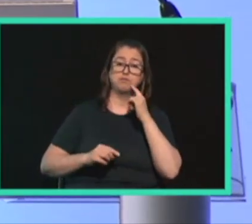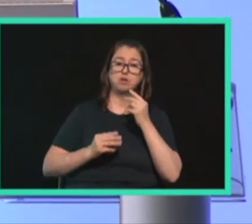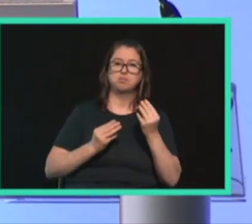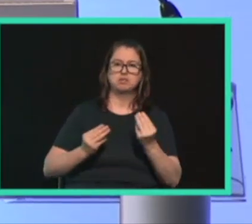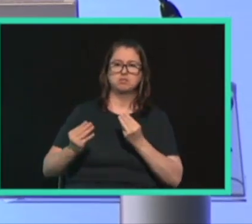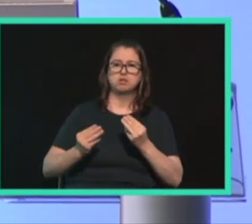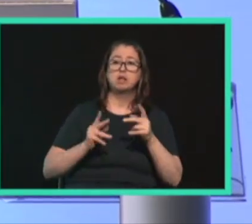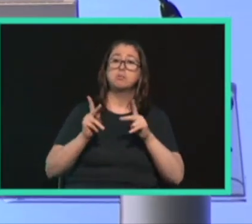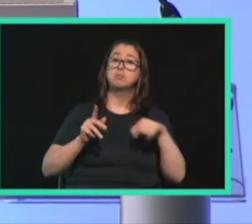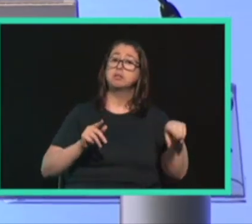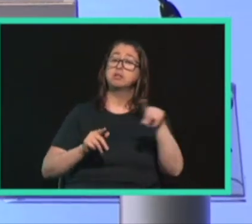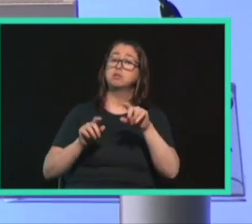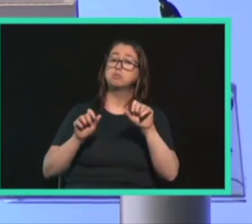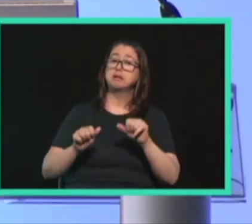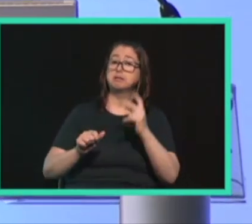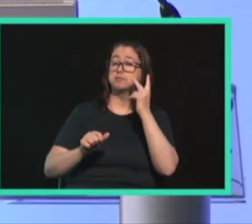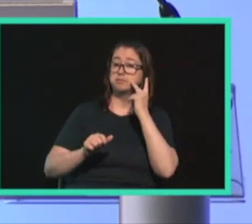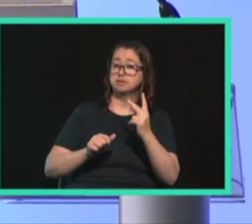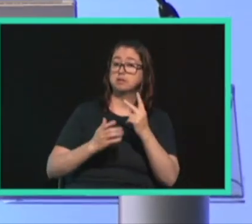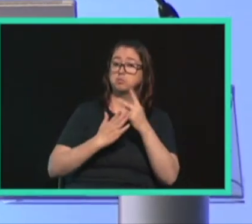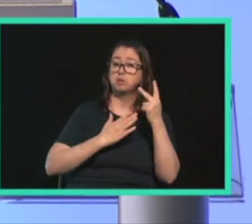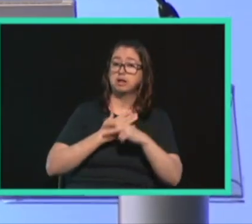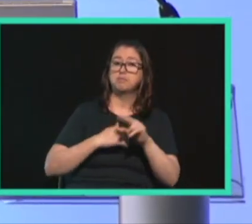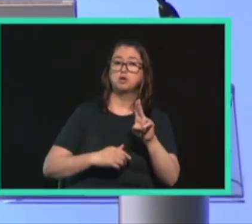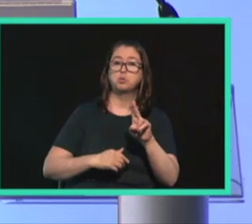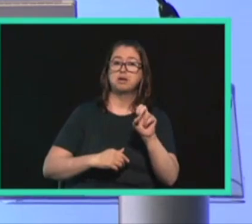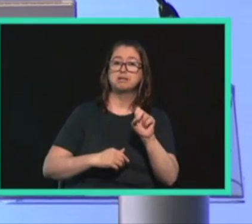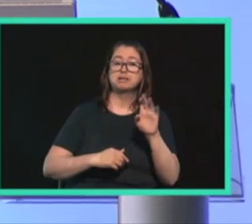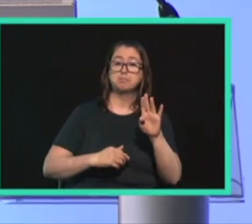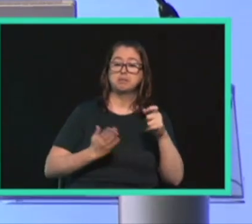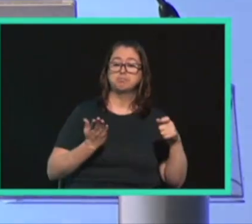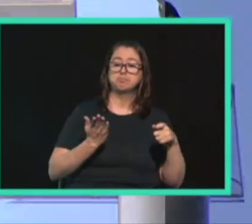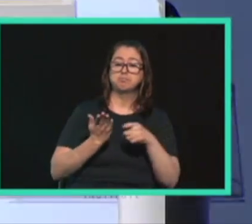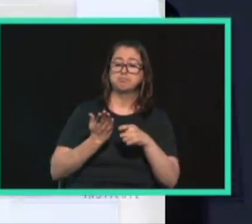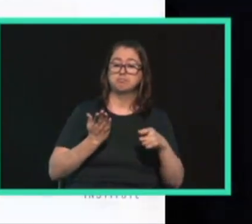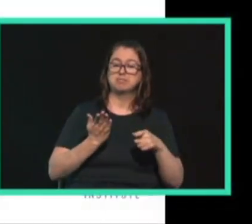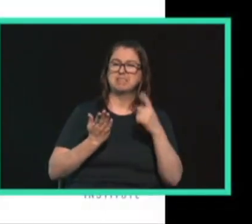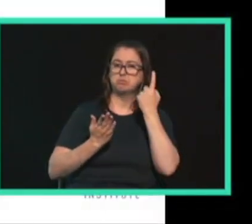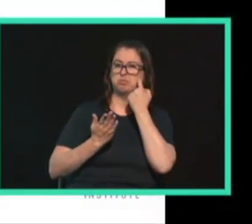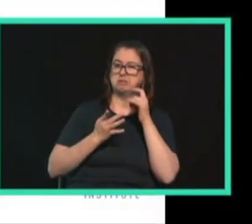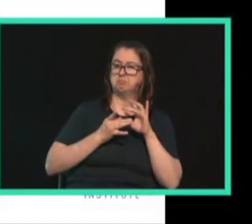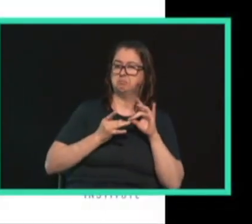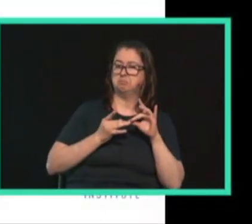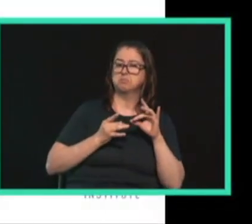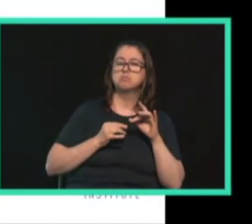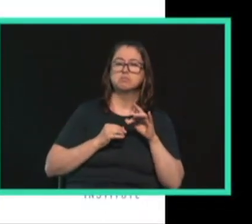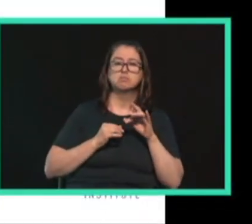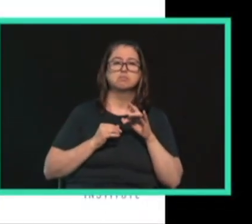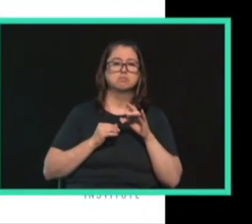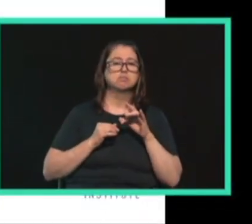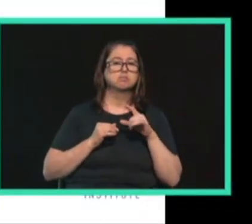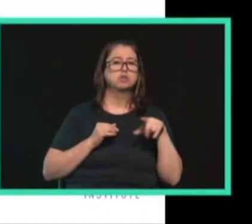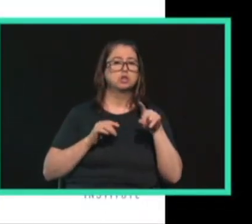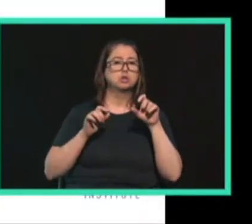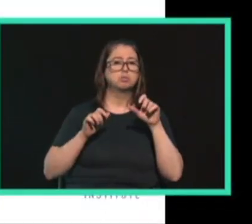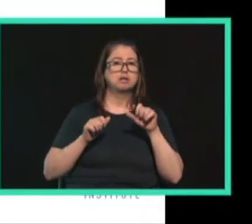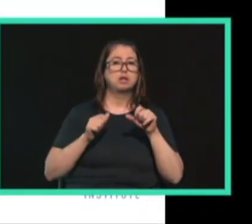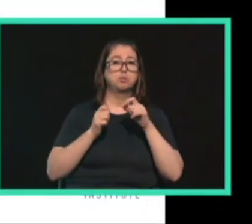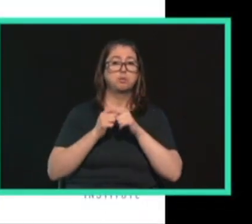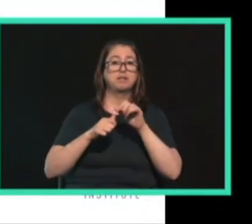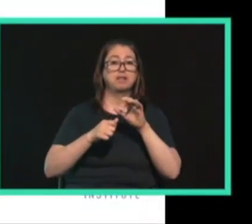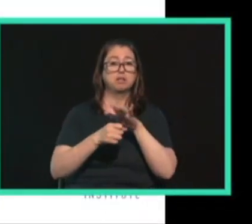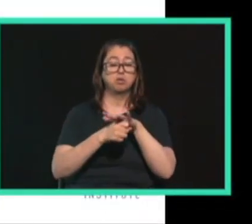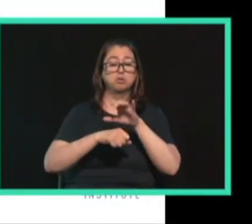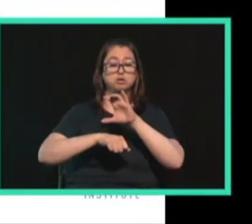participants here can view the program on the USB stick that I referred to earlier in the setting of the local church with a